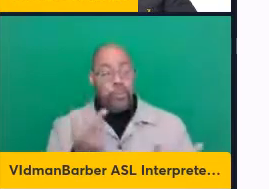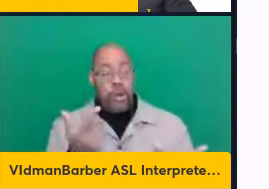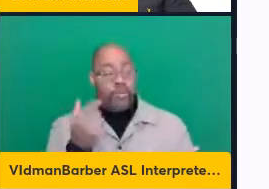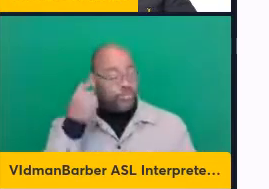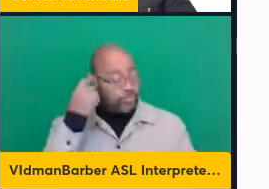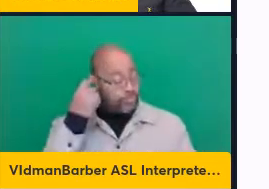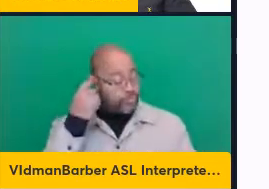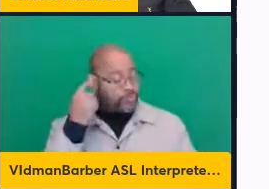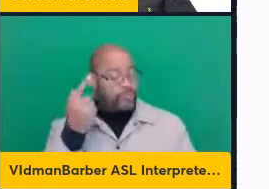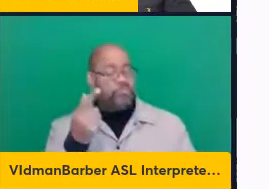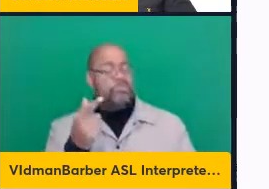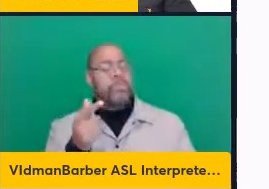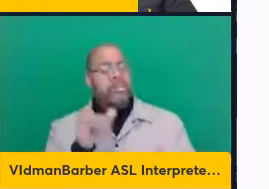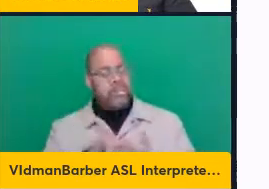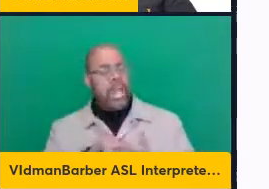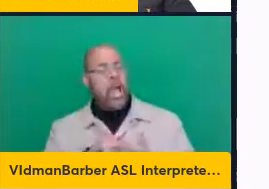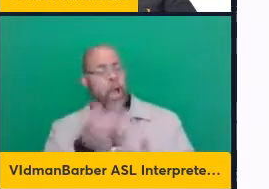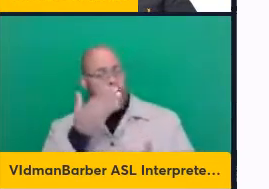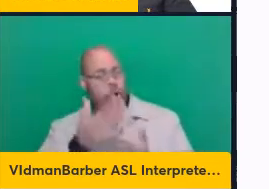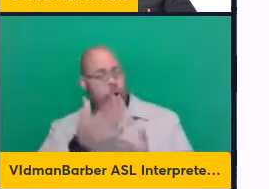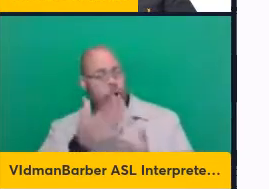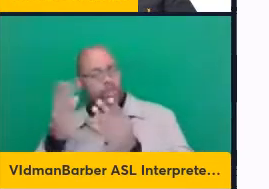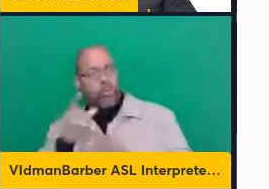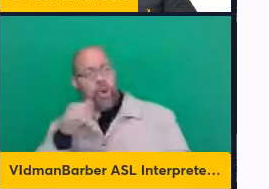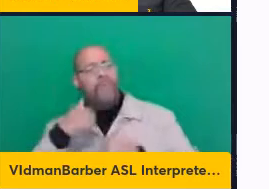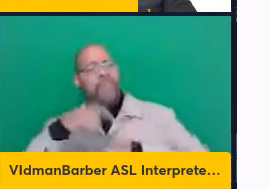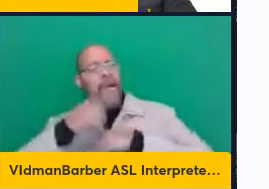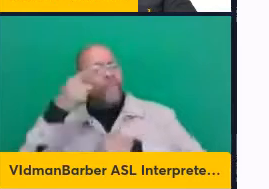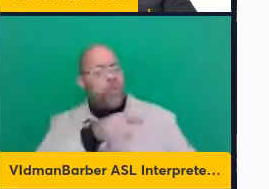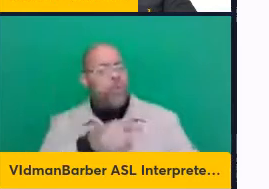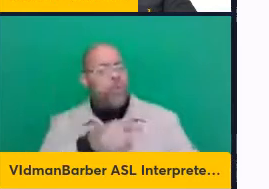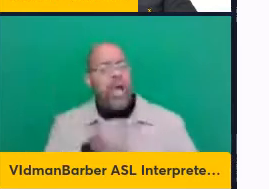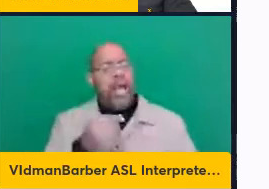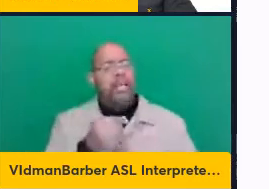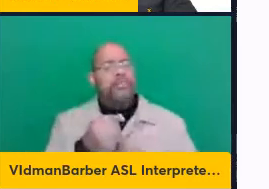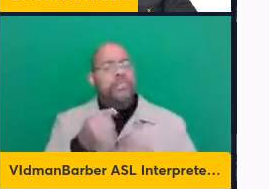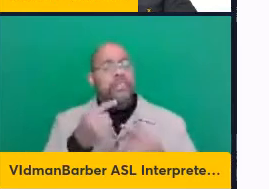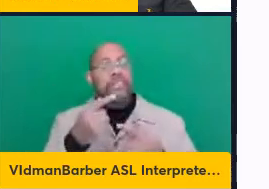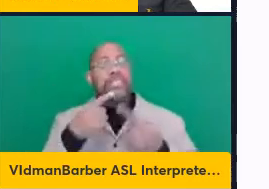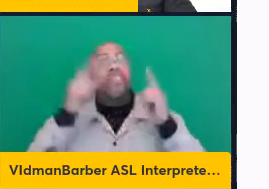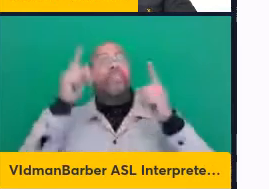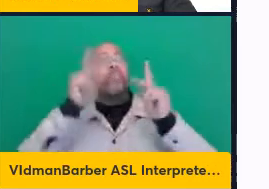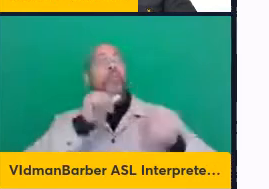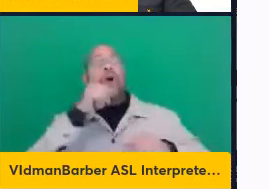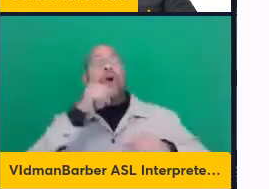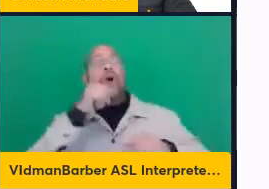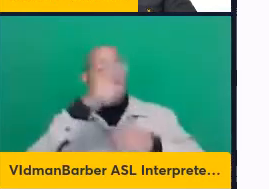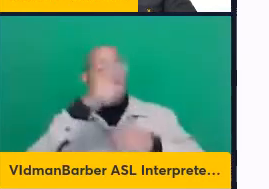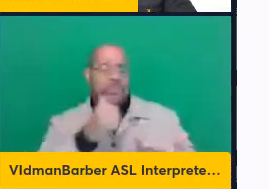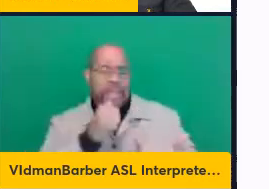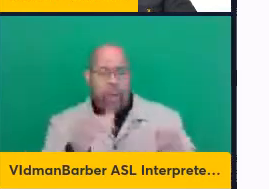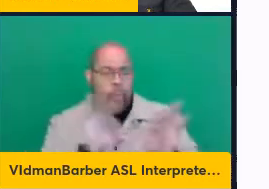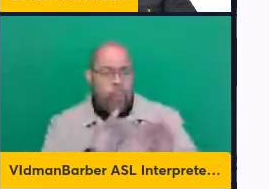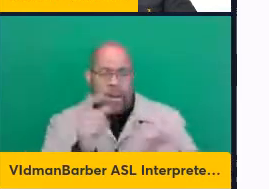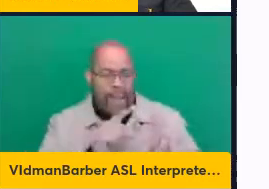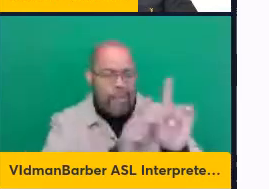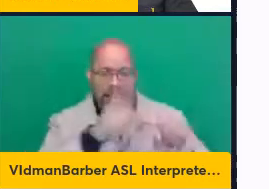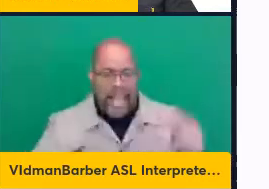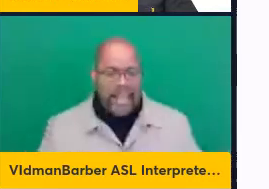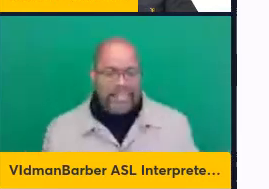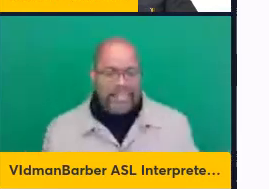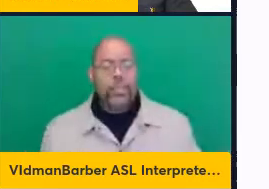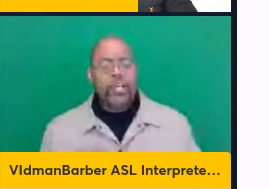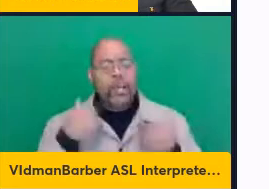a moderately successful professor who has time for you than a very successful professor who has no time for you. So this is something that